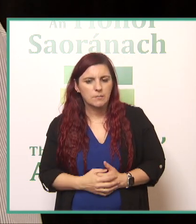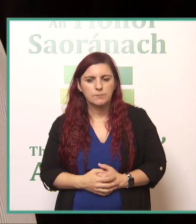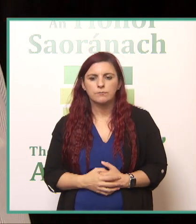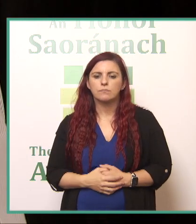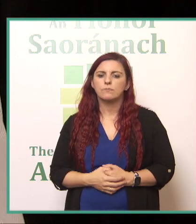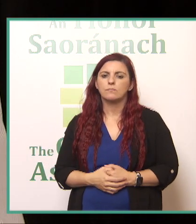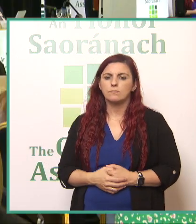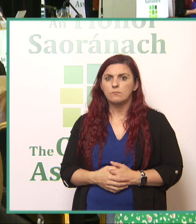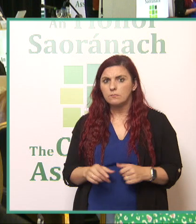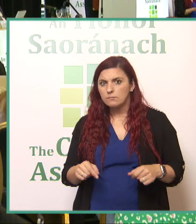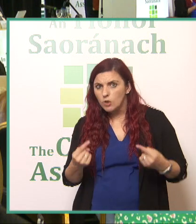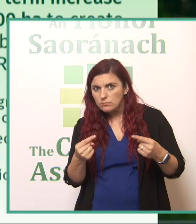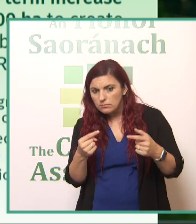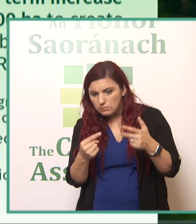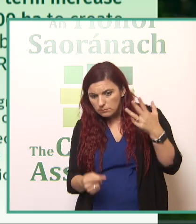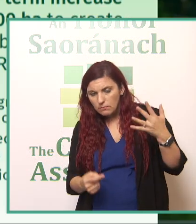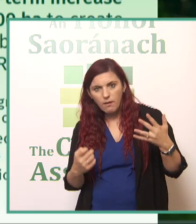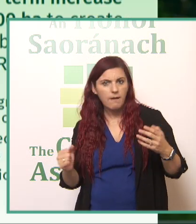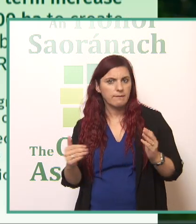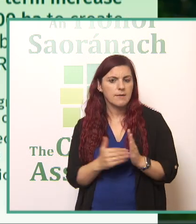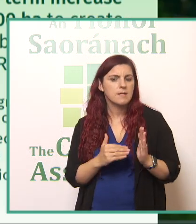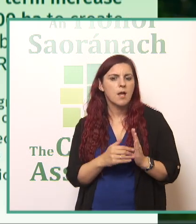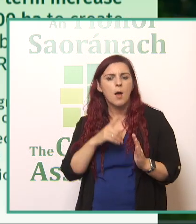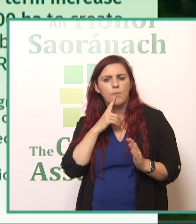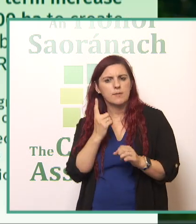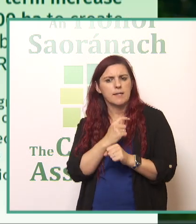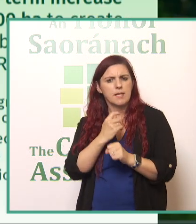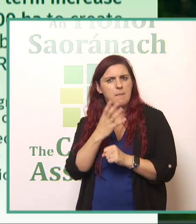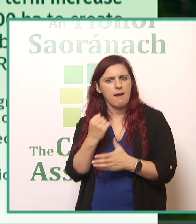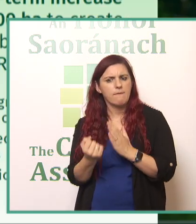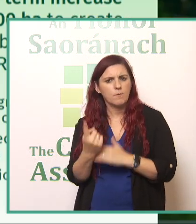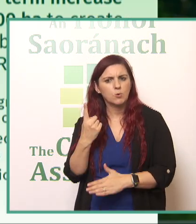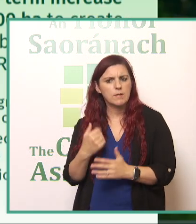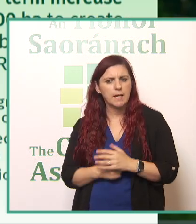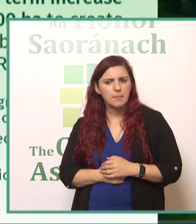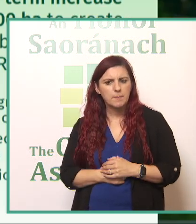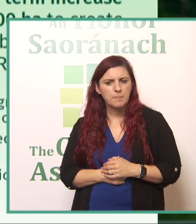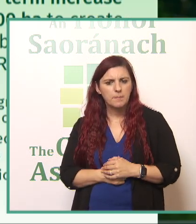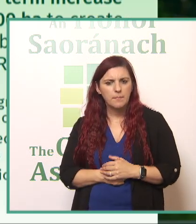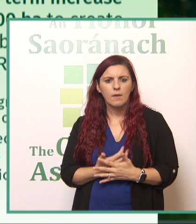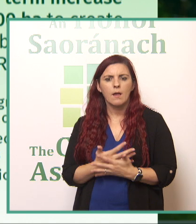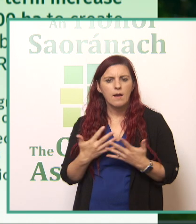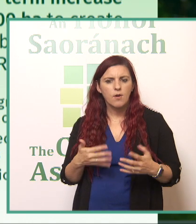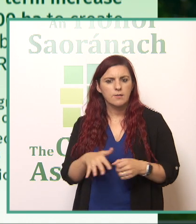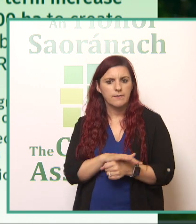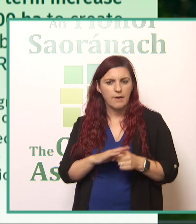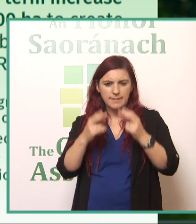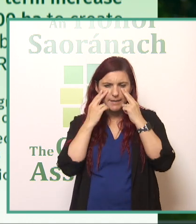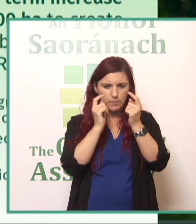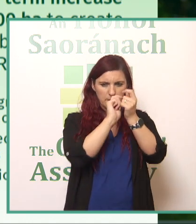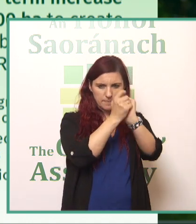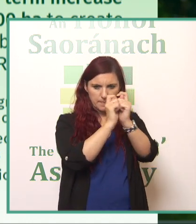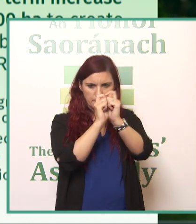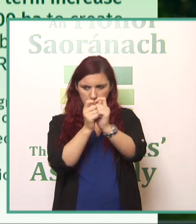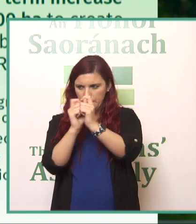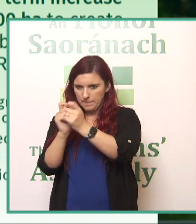there are challenges, but with these challenges come a lot of opportunities. There are a lot of areas that need to be redesigned and can be